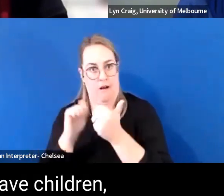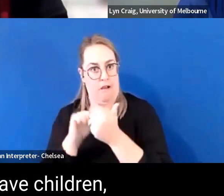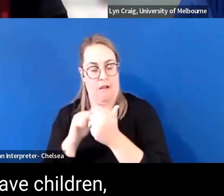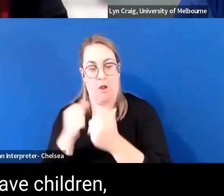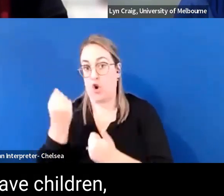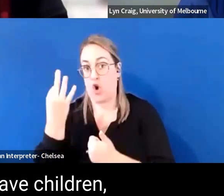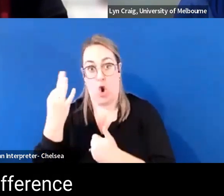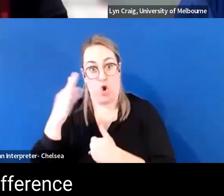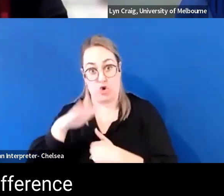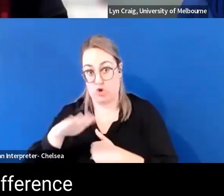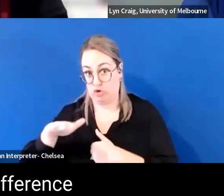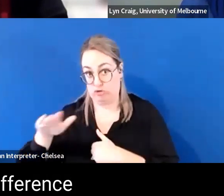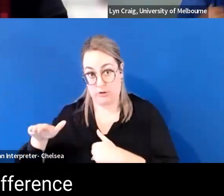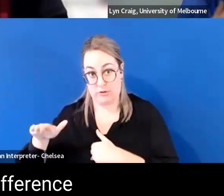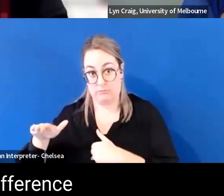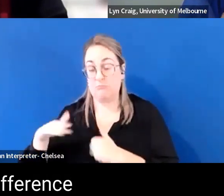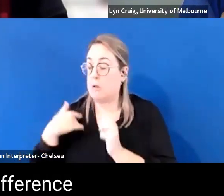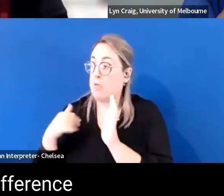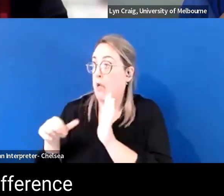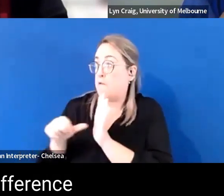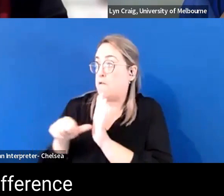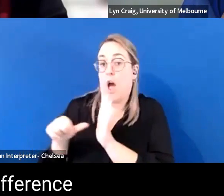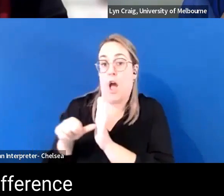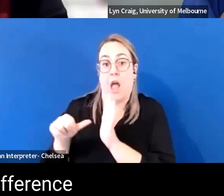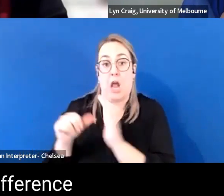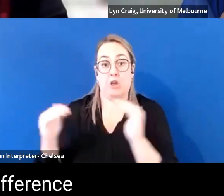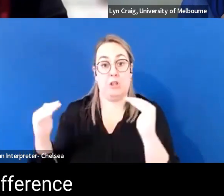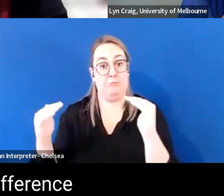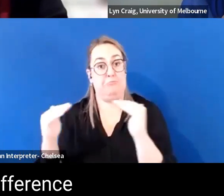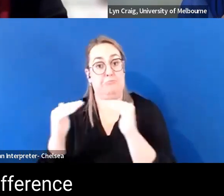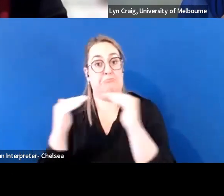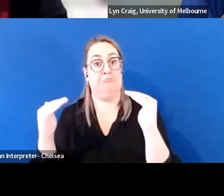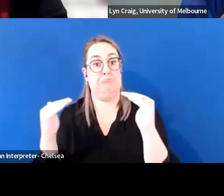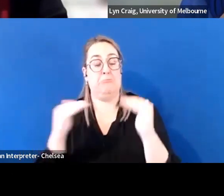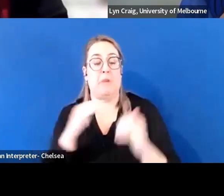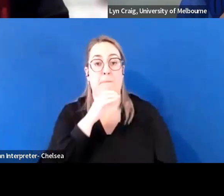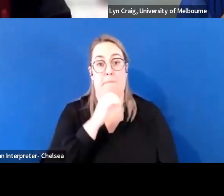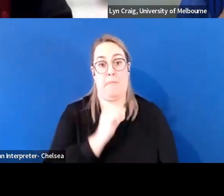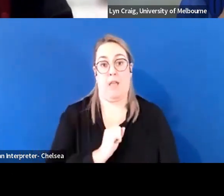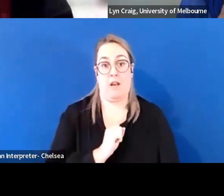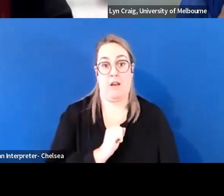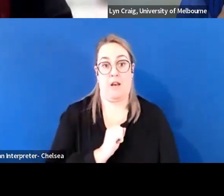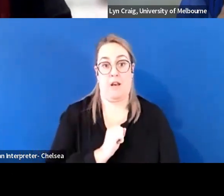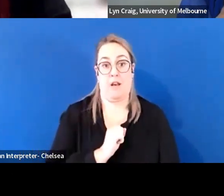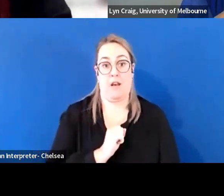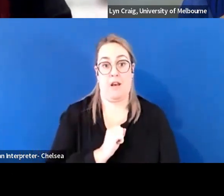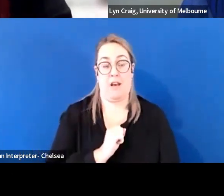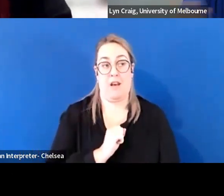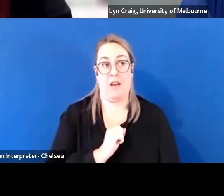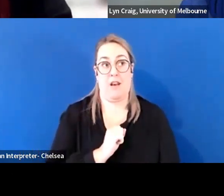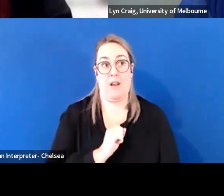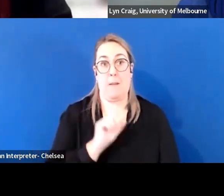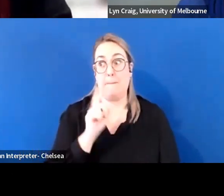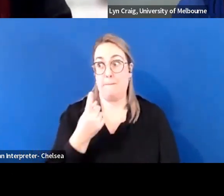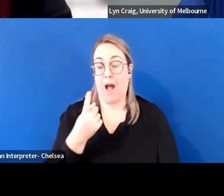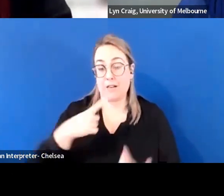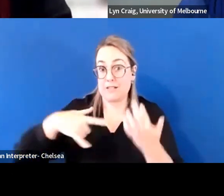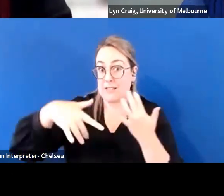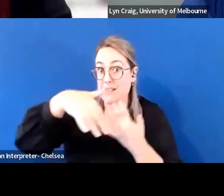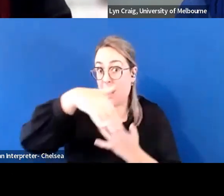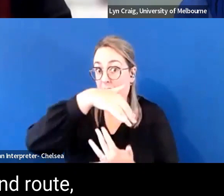doing financially as there's no difference between them and the men. But we as a society can't